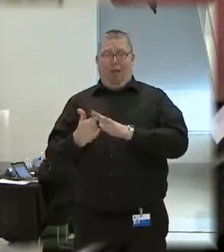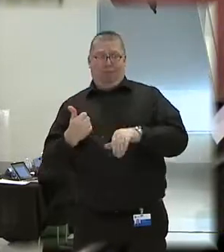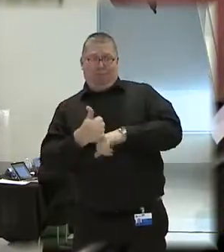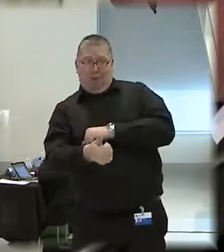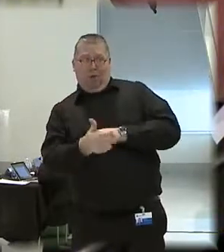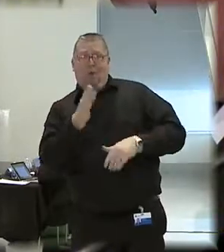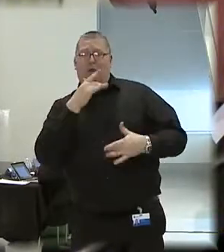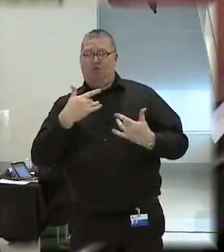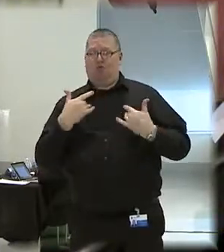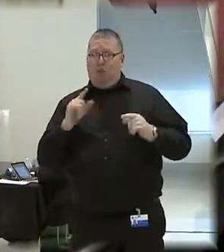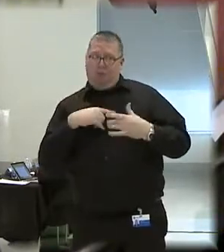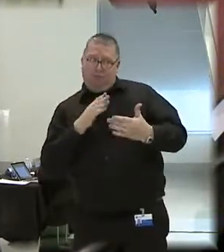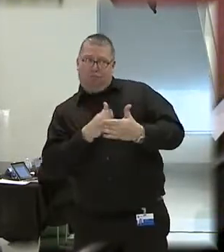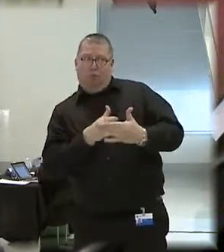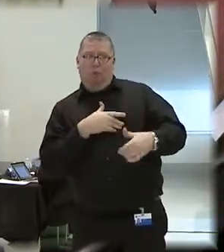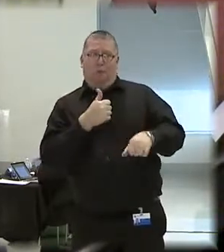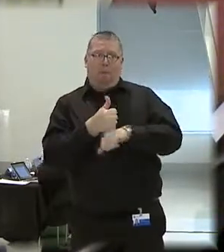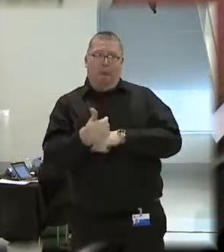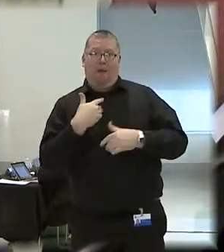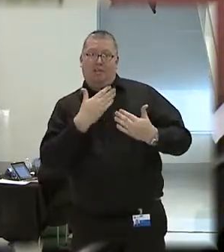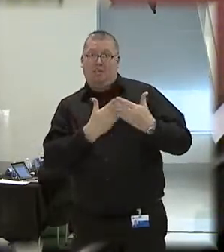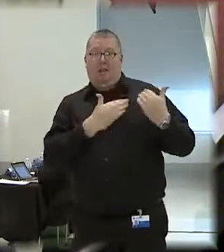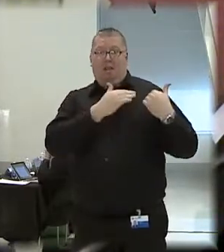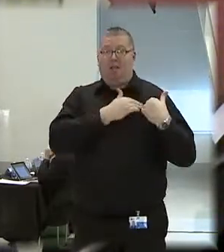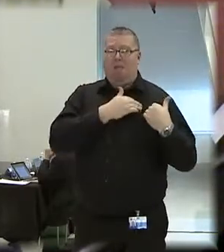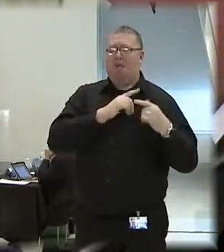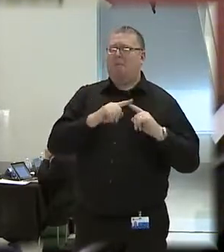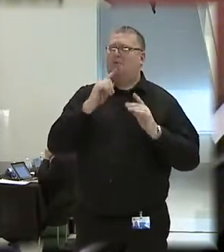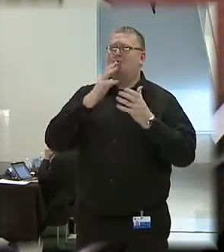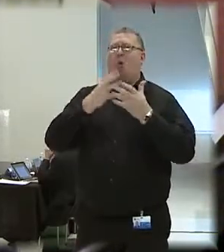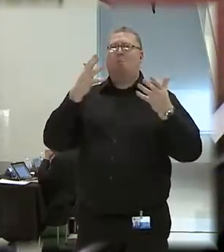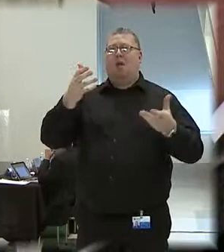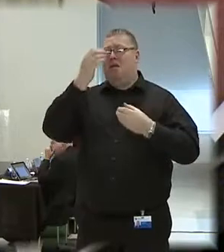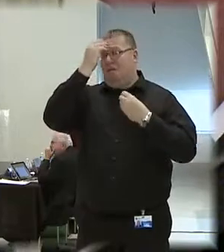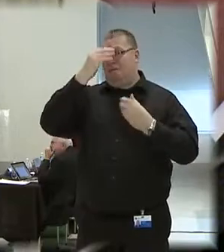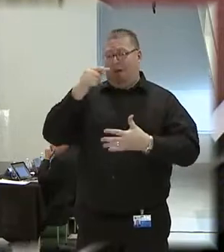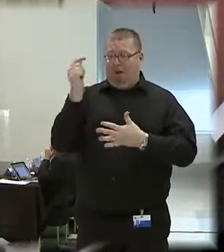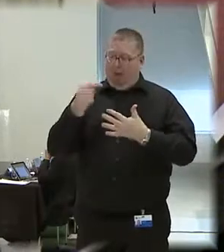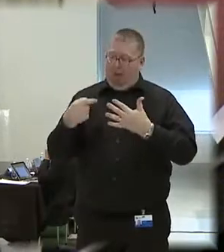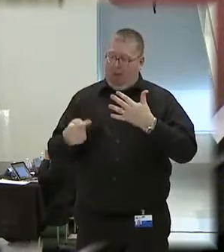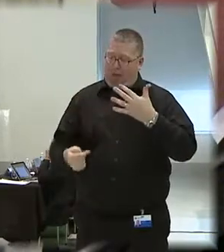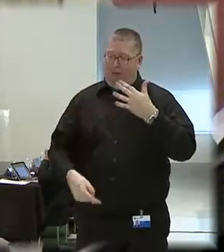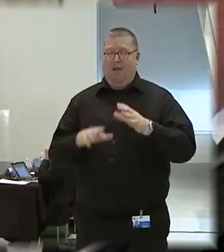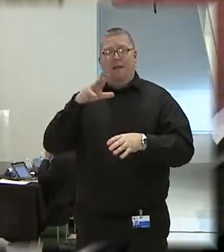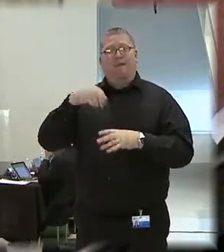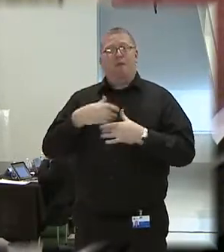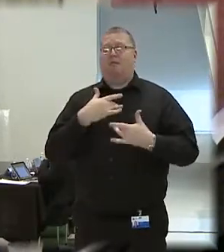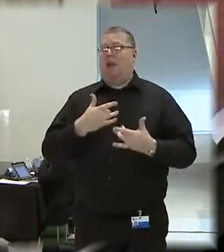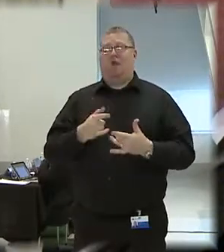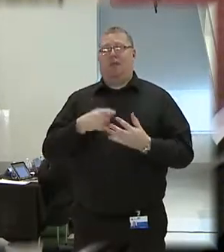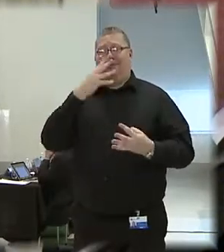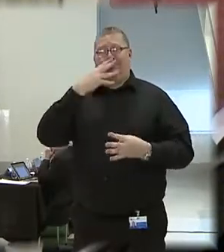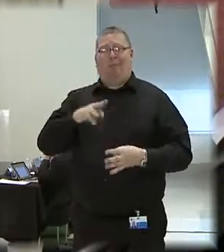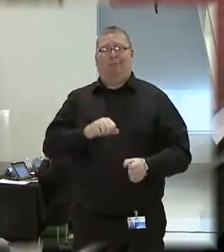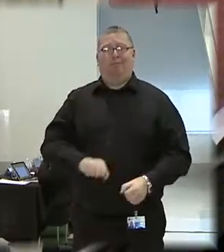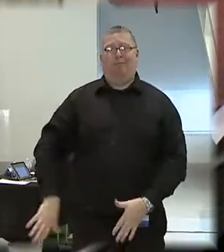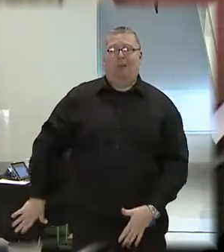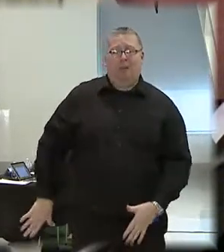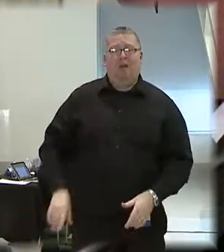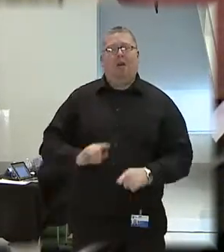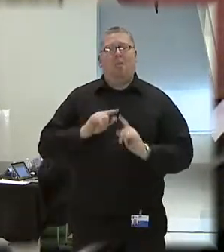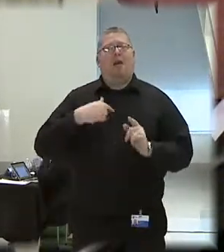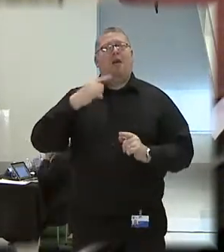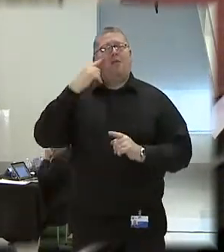and there's going to be perhaps liability, but there's so much information that then gets thrown away. And I think it needs